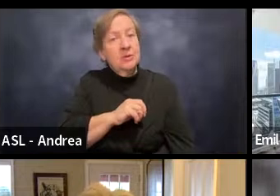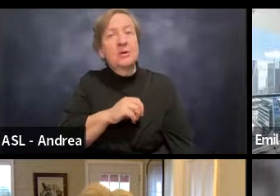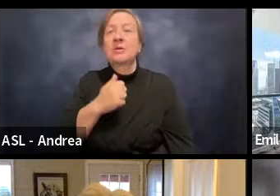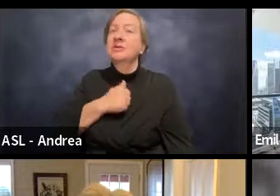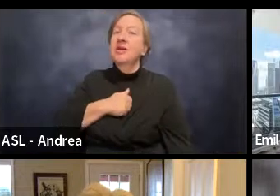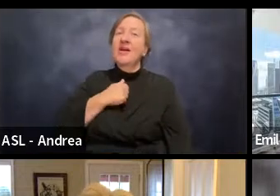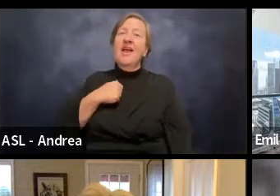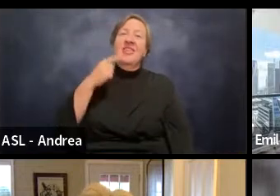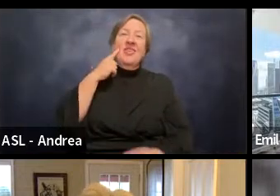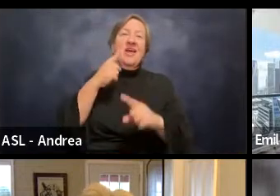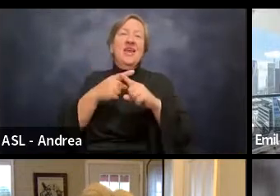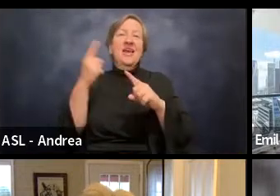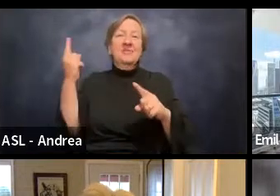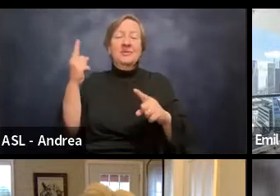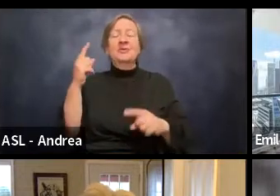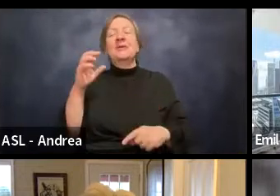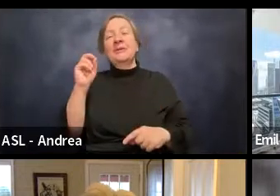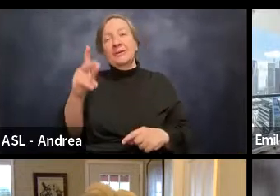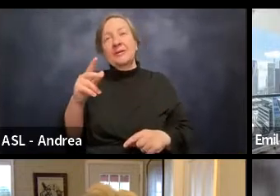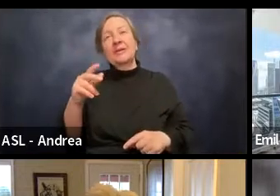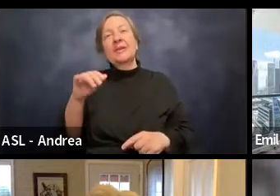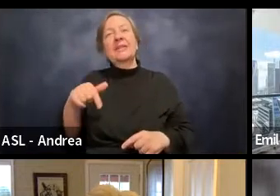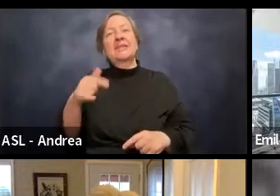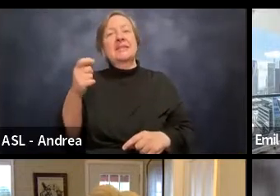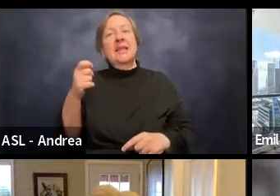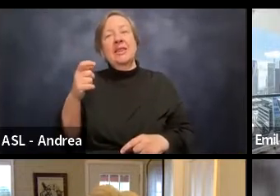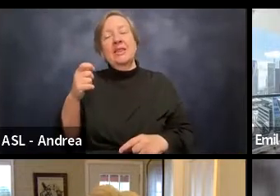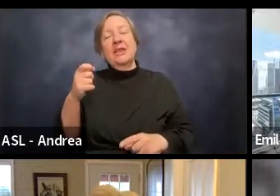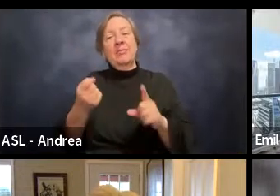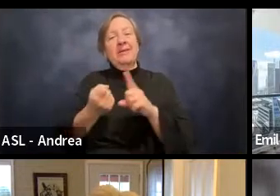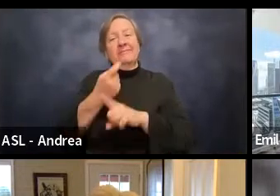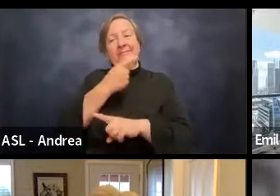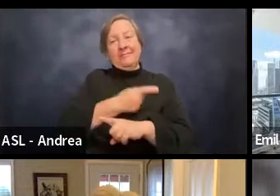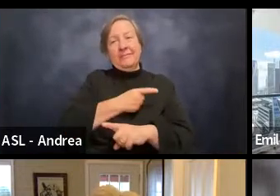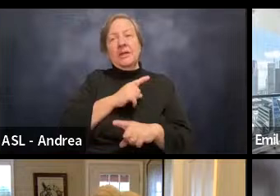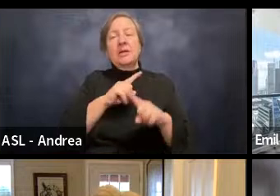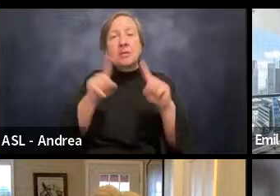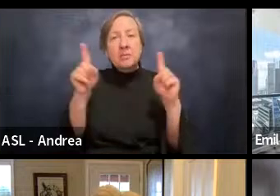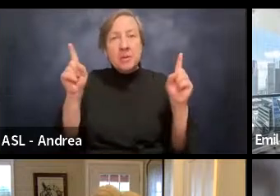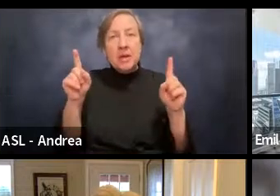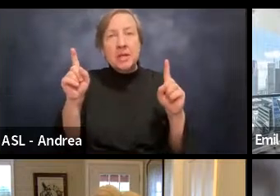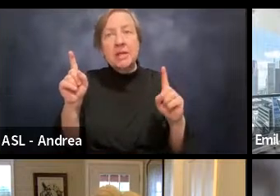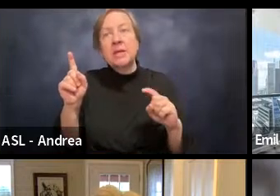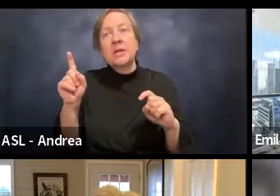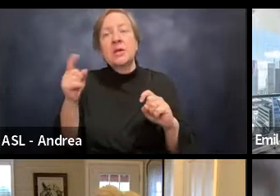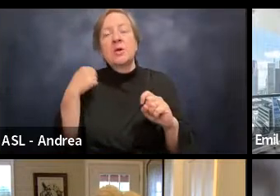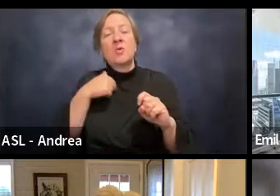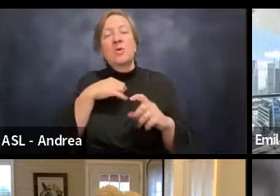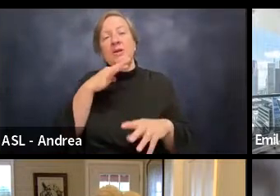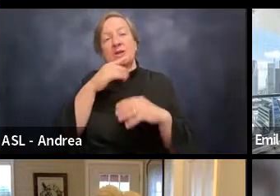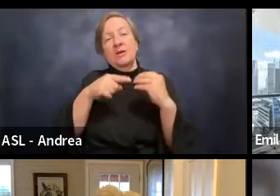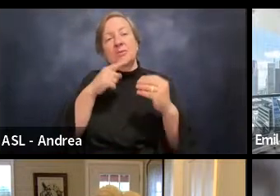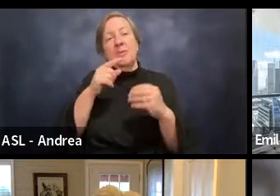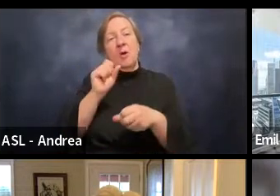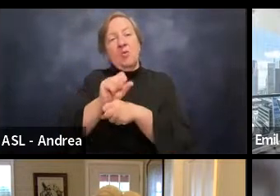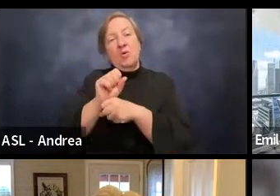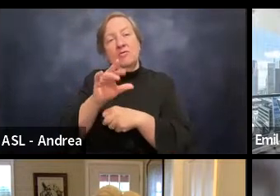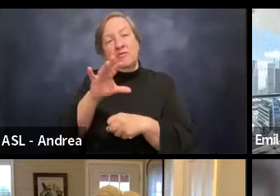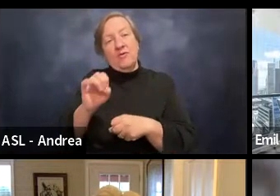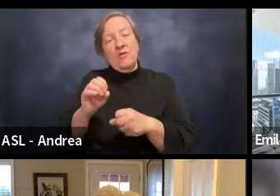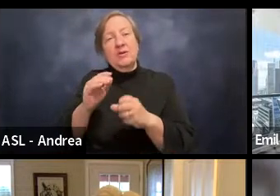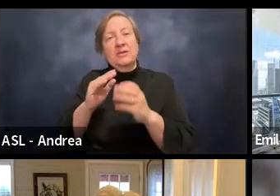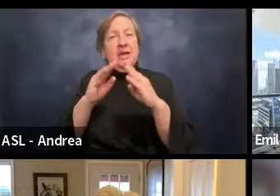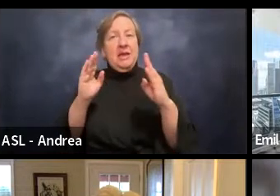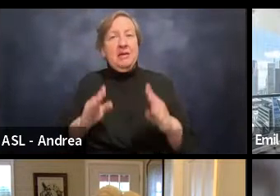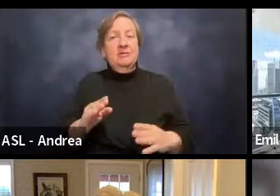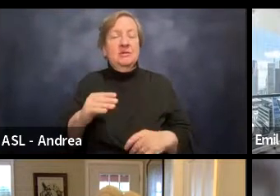Sorry, I thought I unmuted. This is a little bit tangential, but we talked about workforce housing. And I just wanted to bring up, I